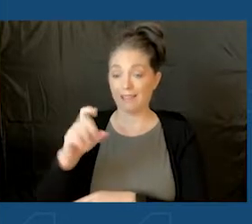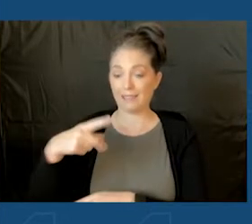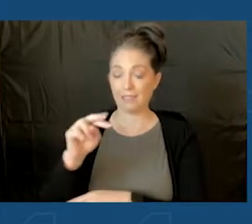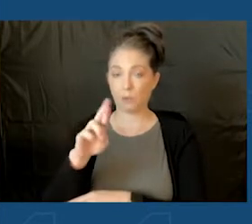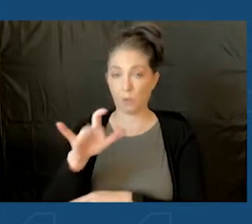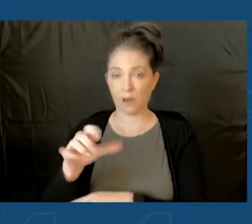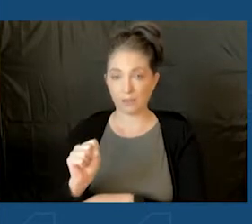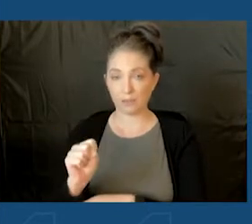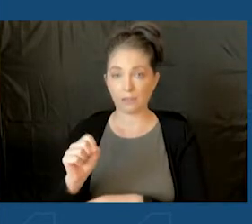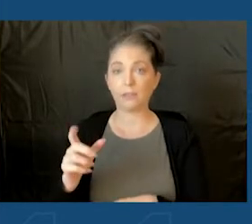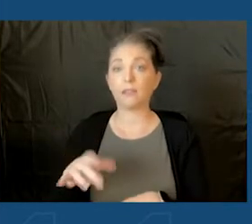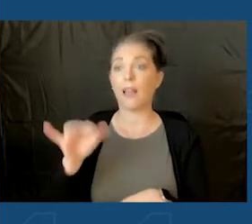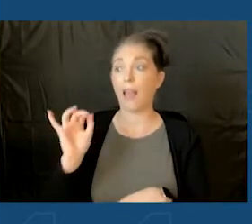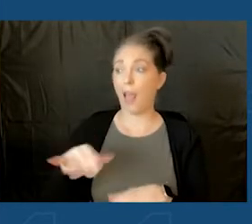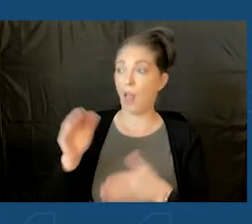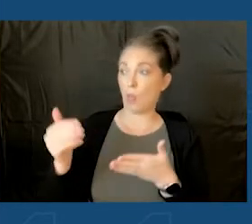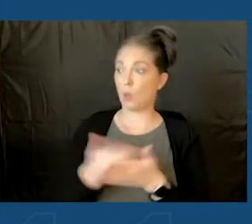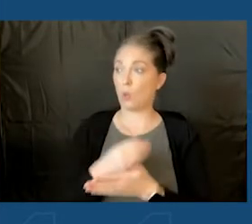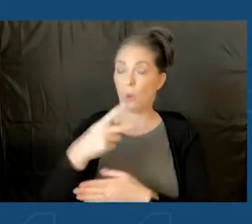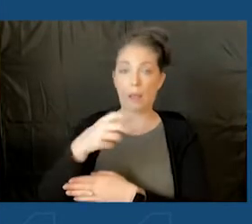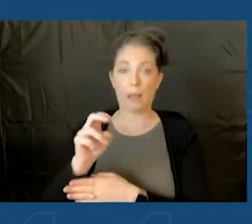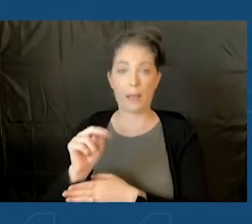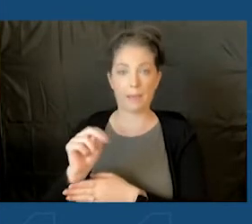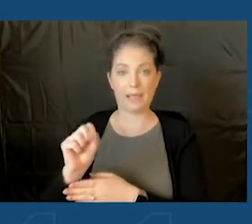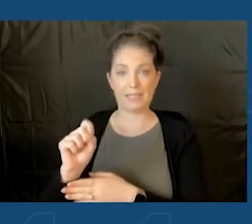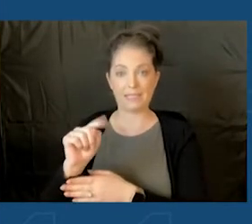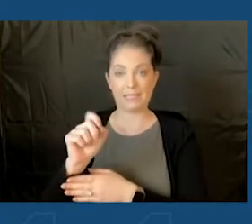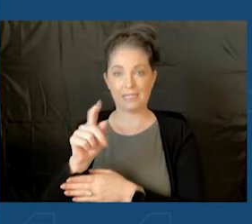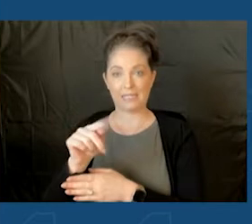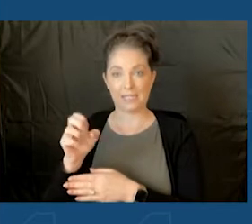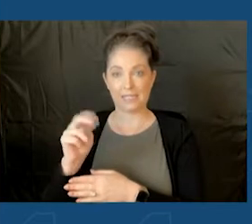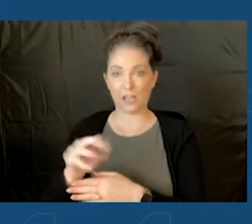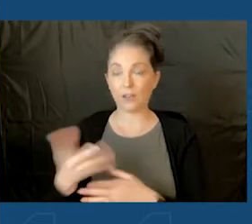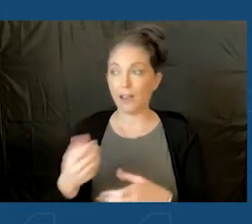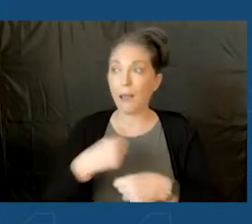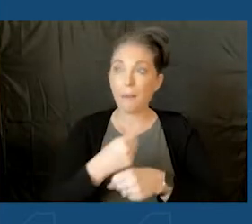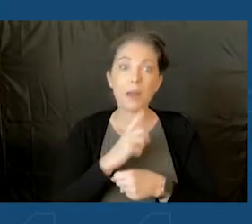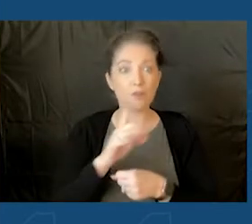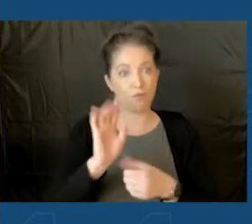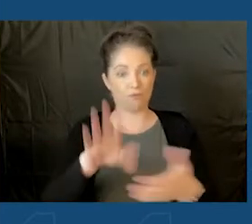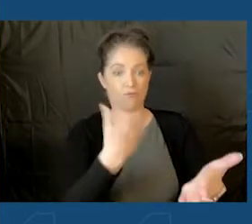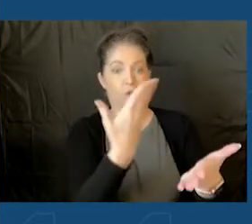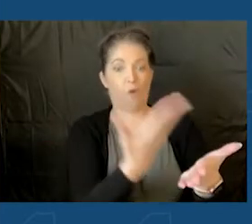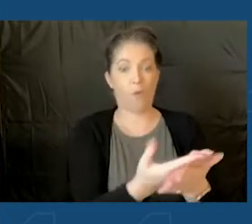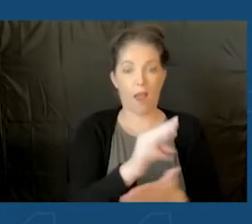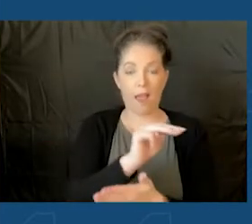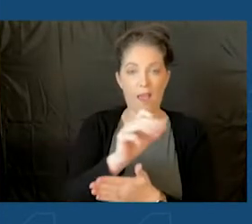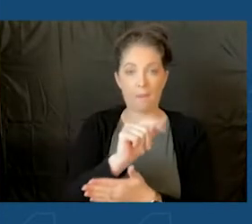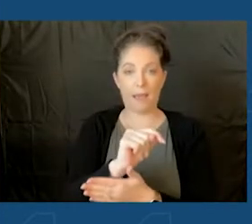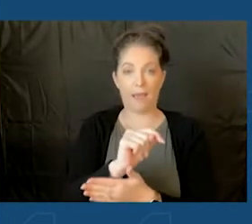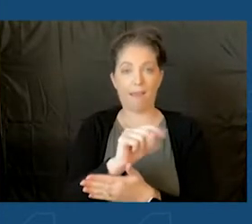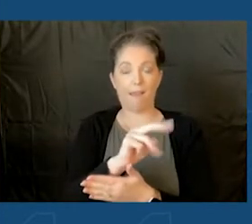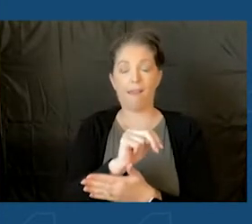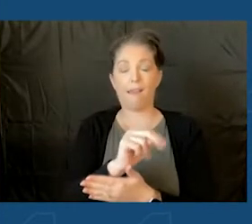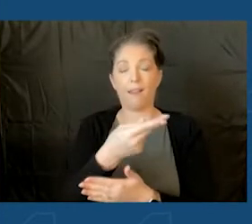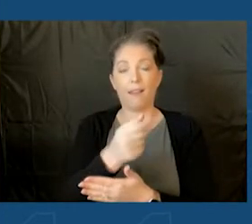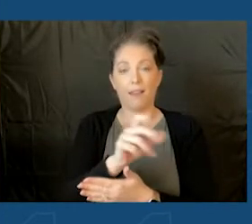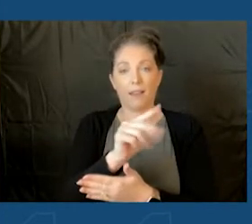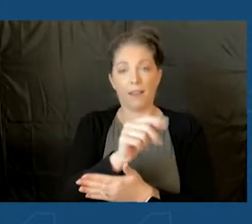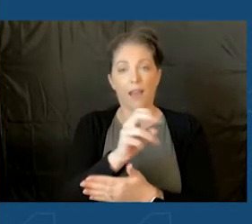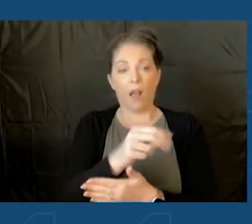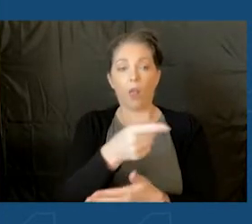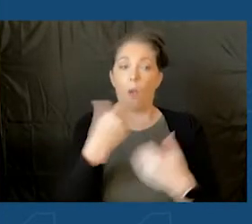more important to folks in Jamaica, making sure that when you get off the other end in Manhattan, there's a humane place that is part of the experience